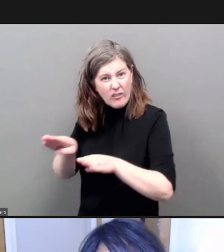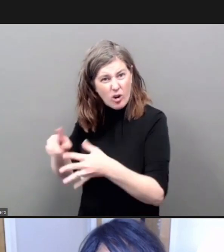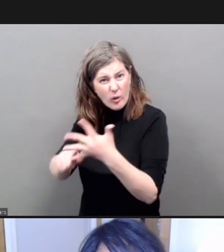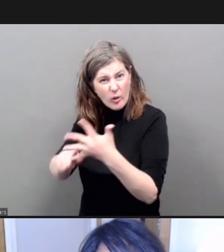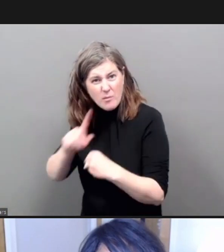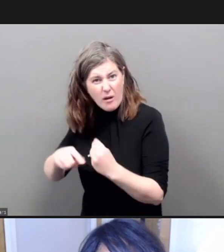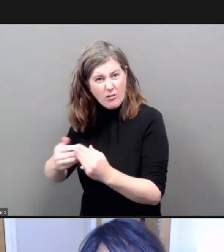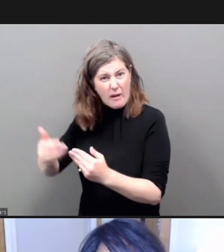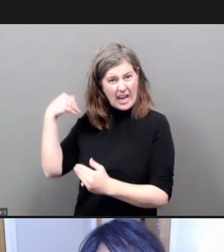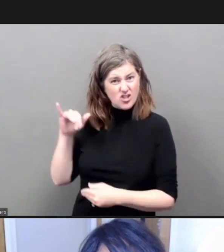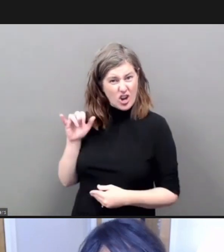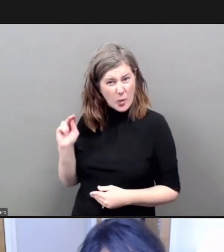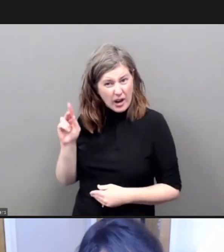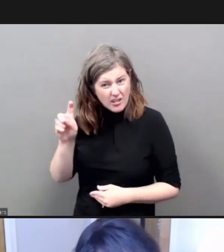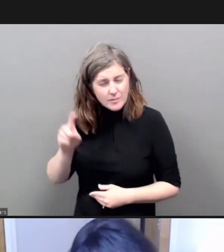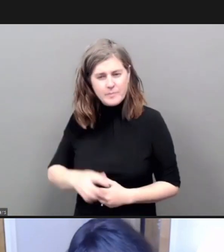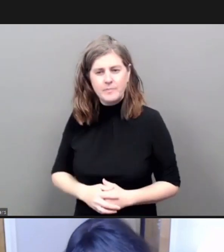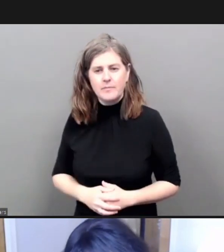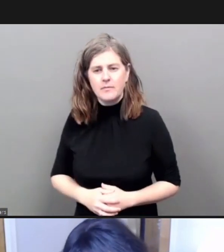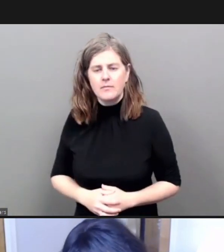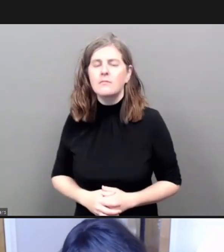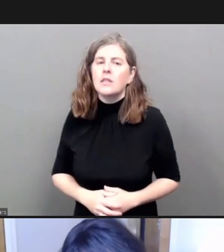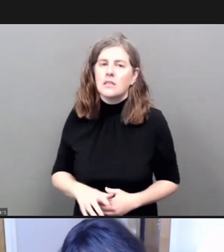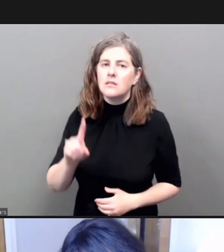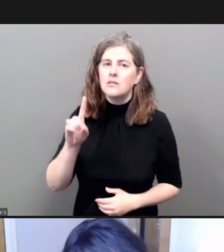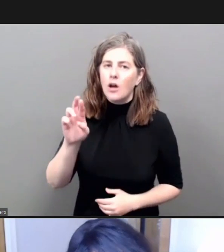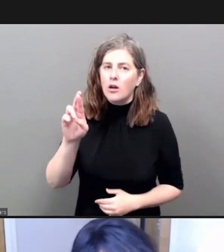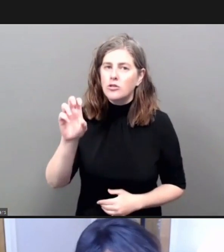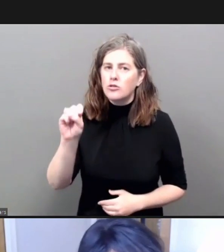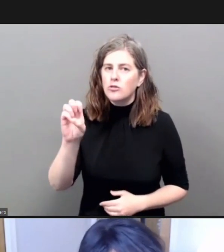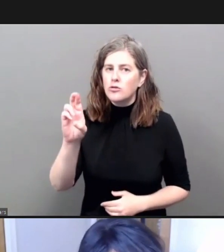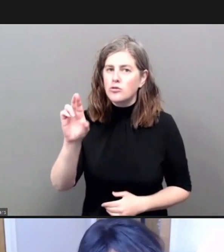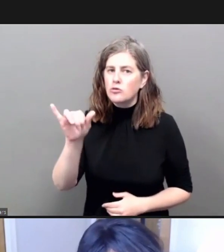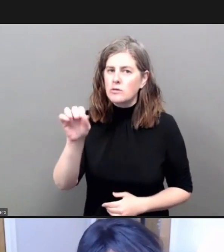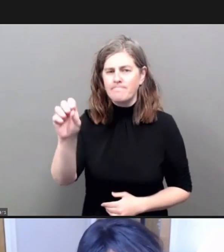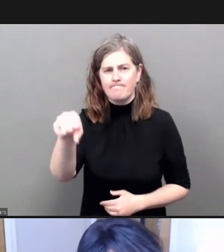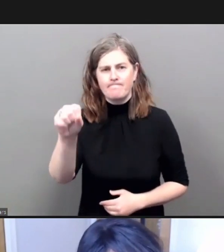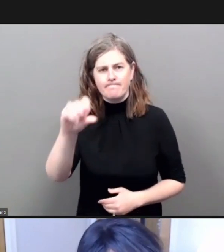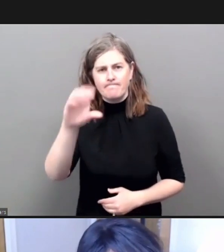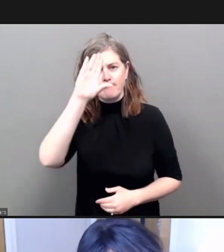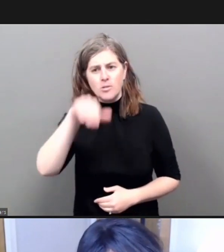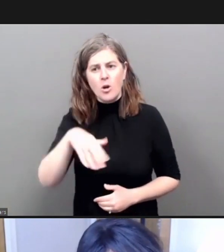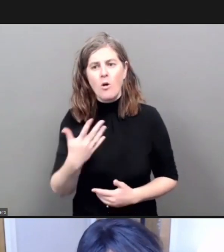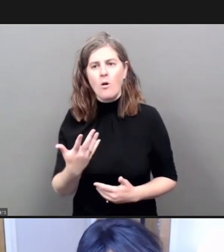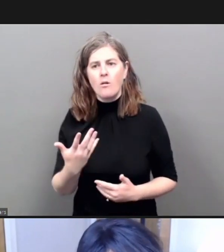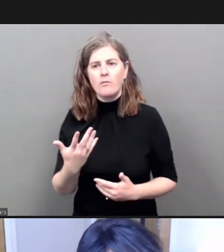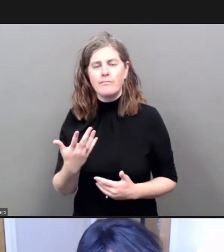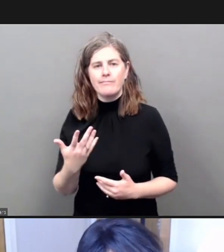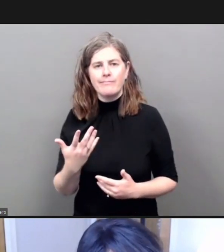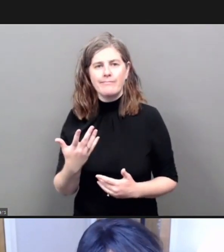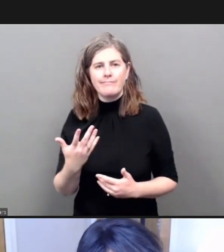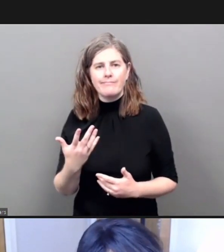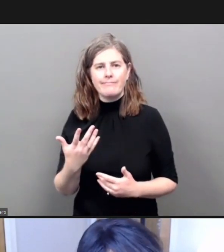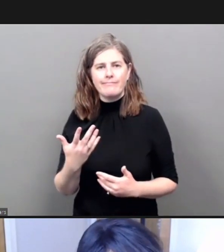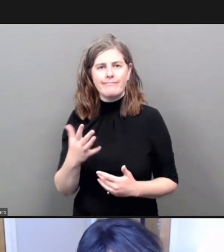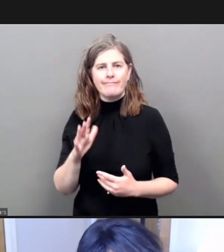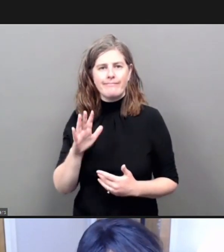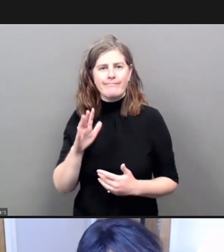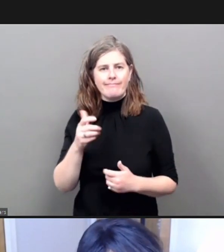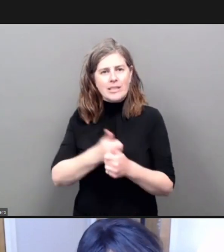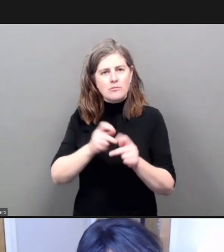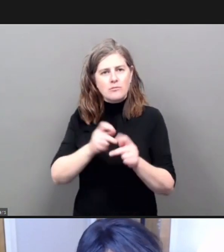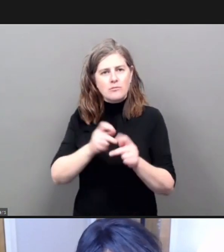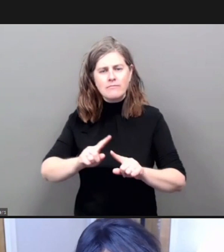then? Yeah, everyone has a different personal economy for